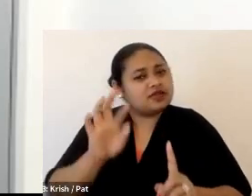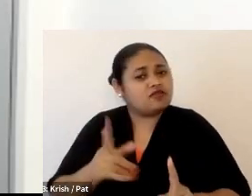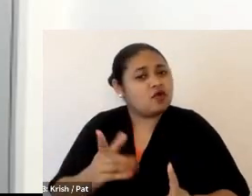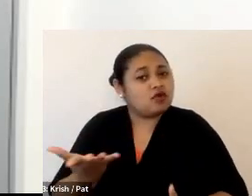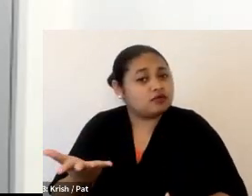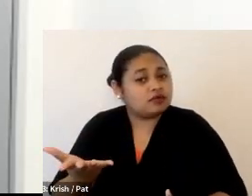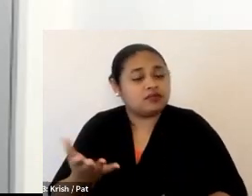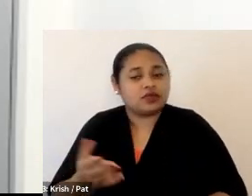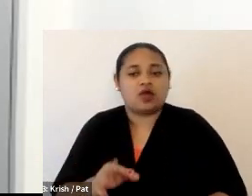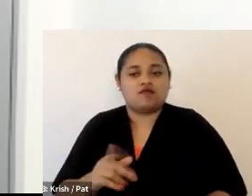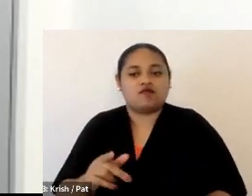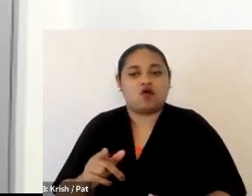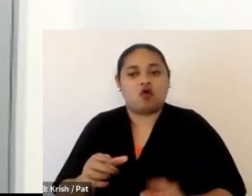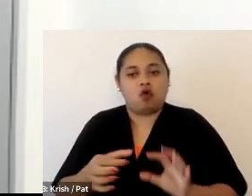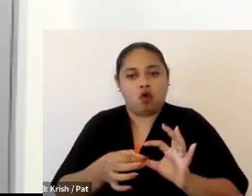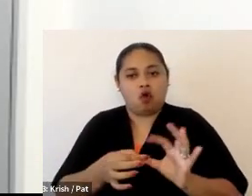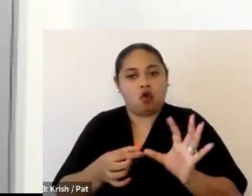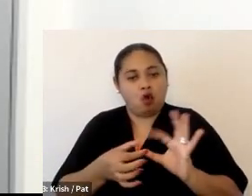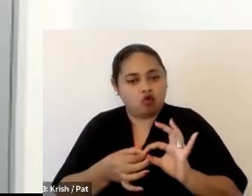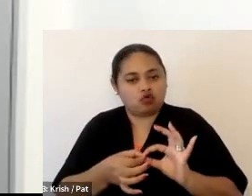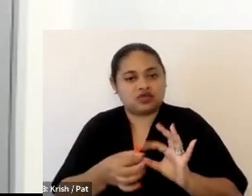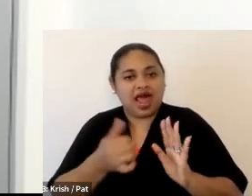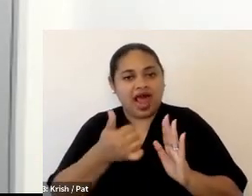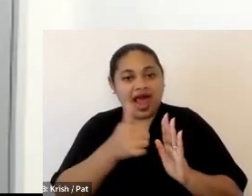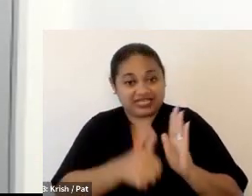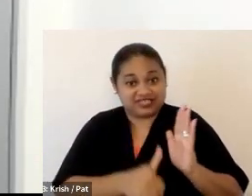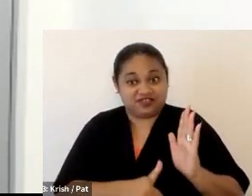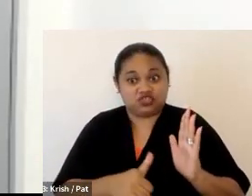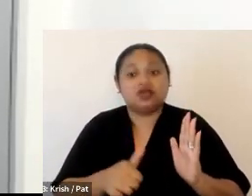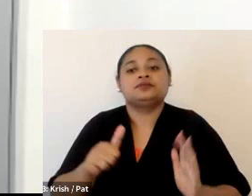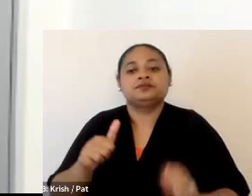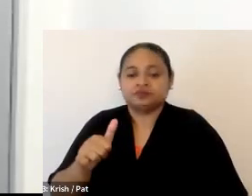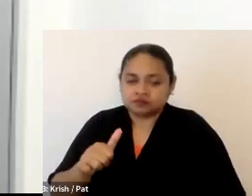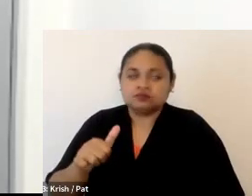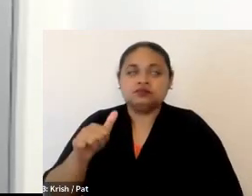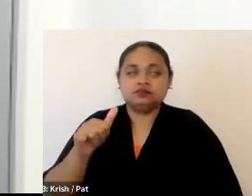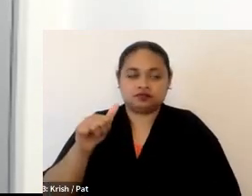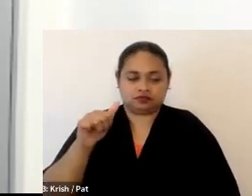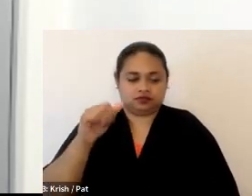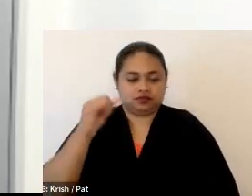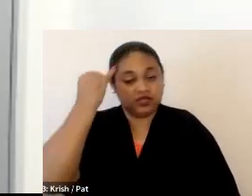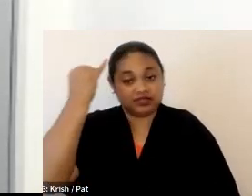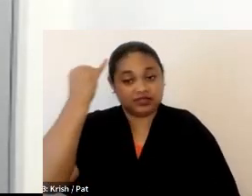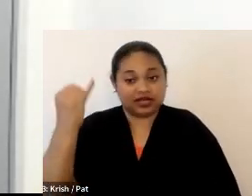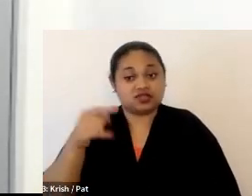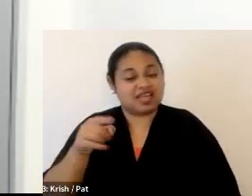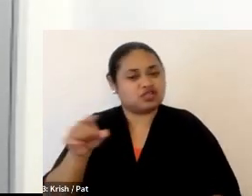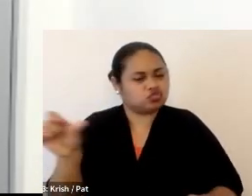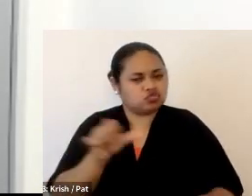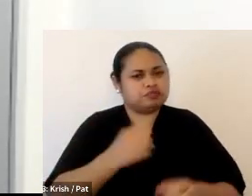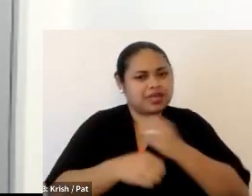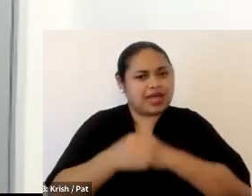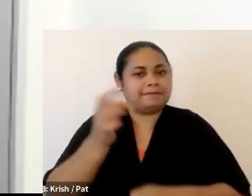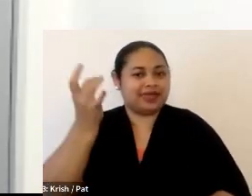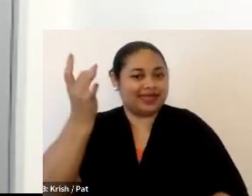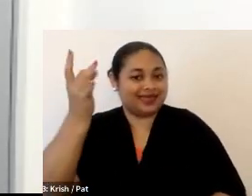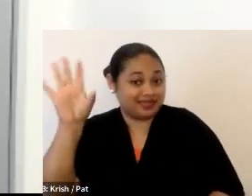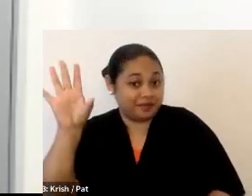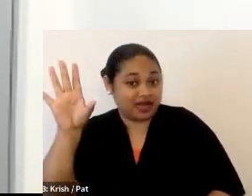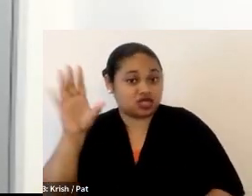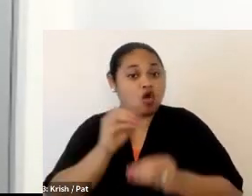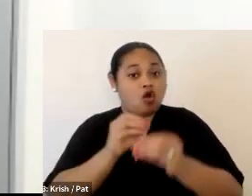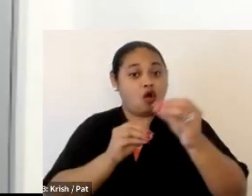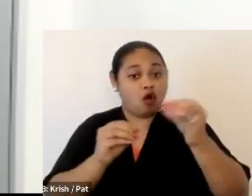of artificial intelligence in Australia. We say this should be an independent office that